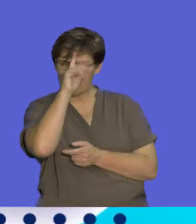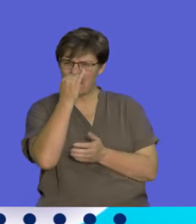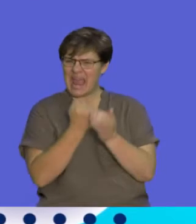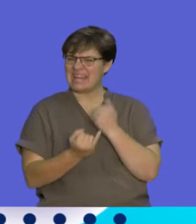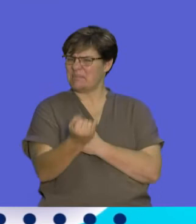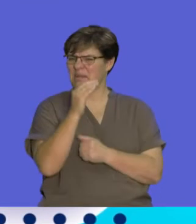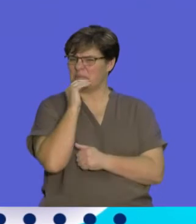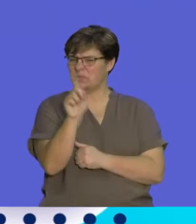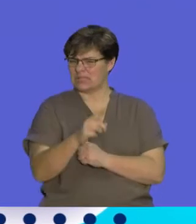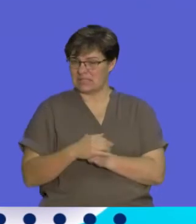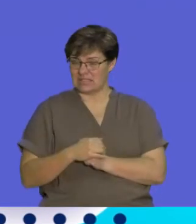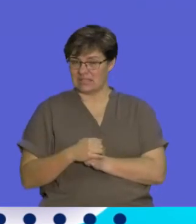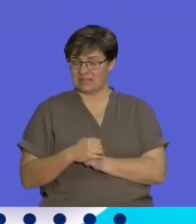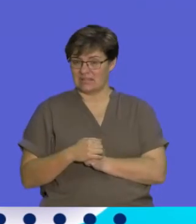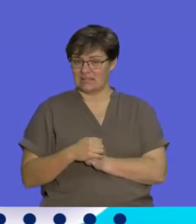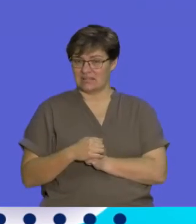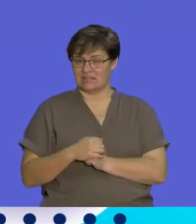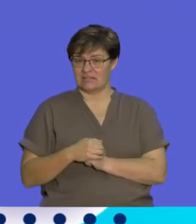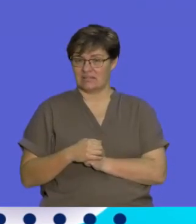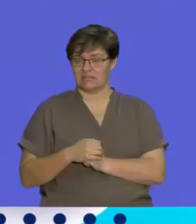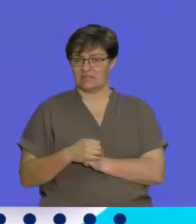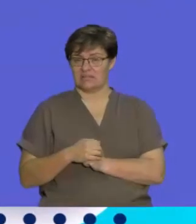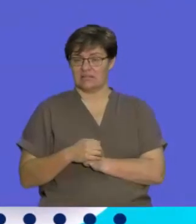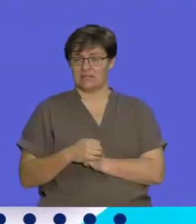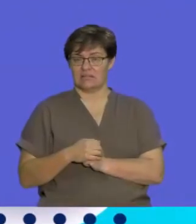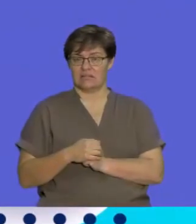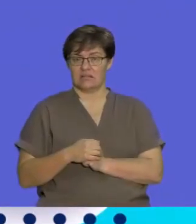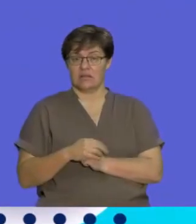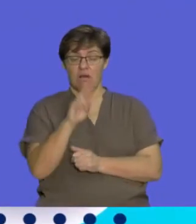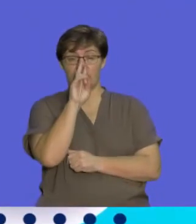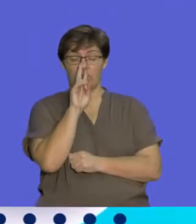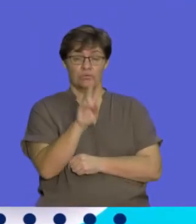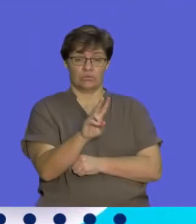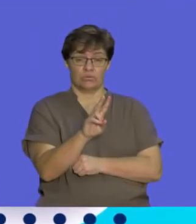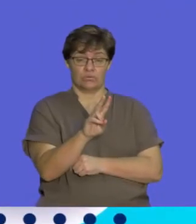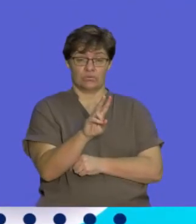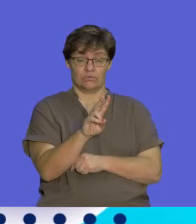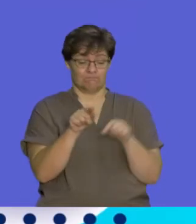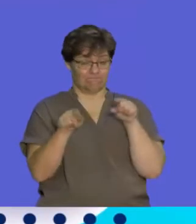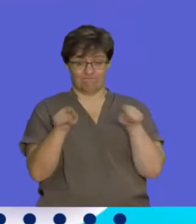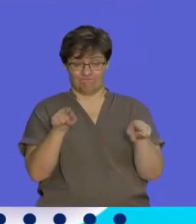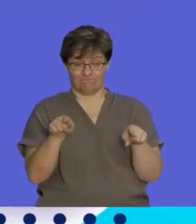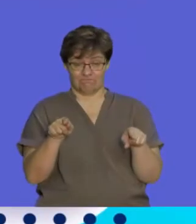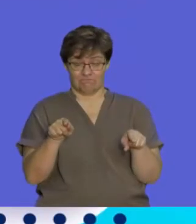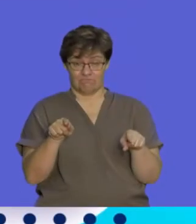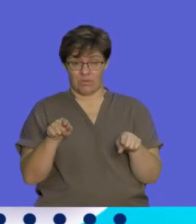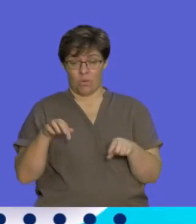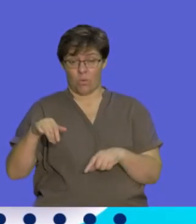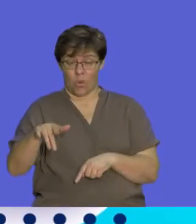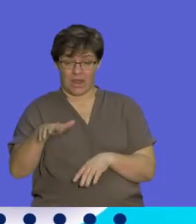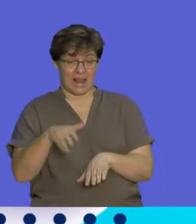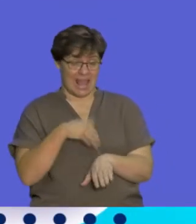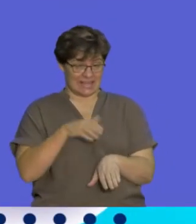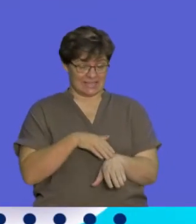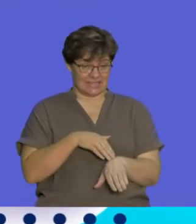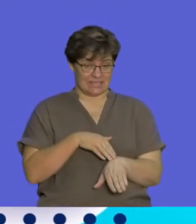means? Independence means that if we look at the two together, walking and late, then we can